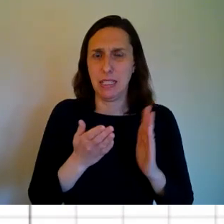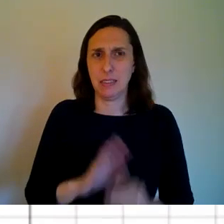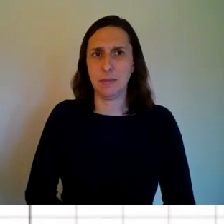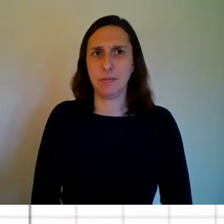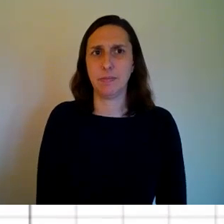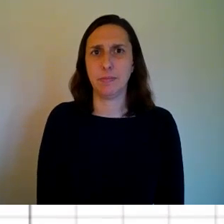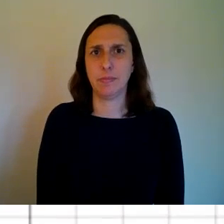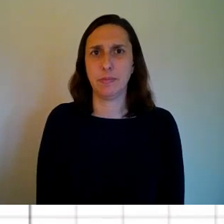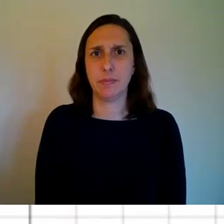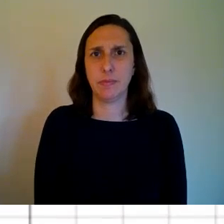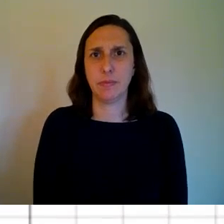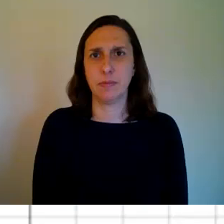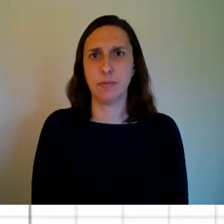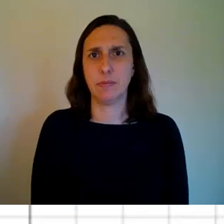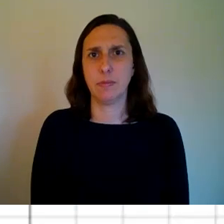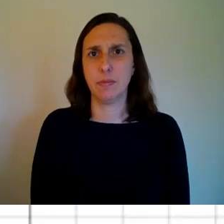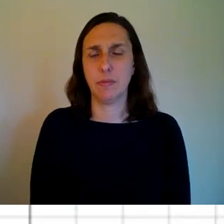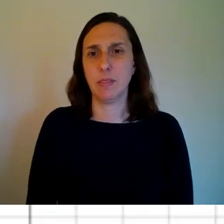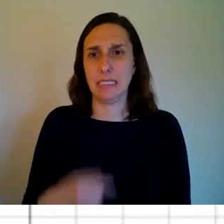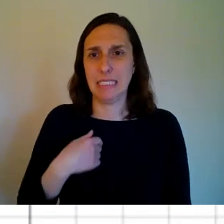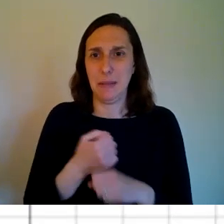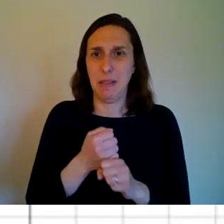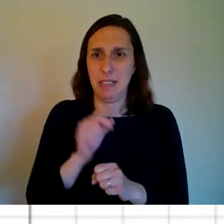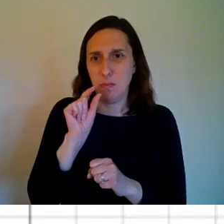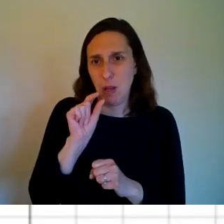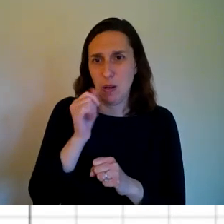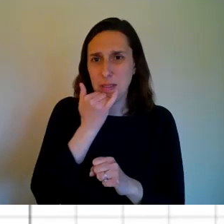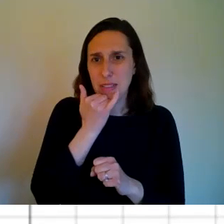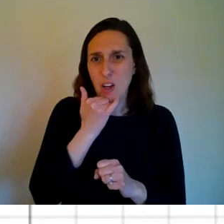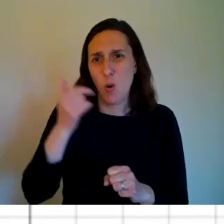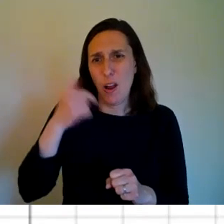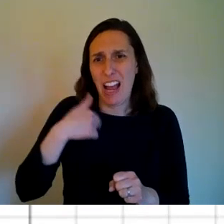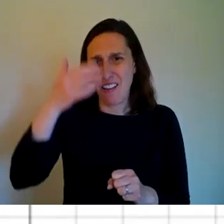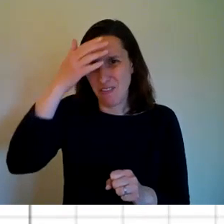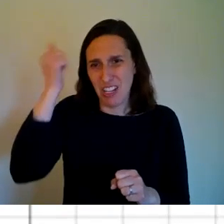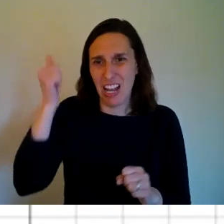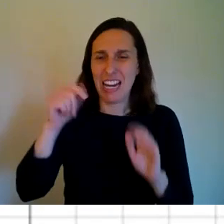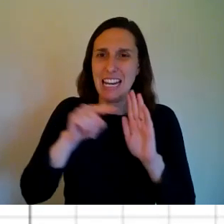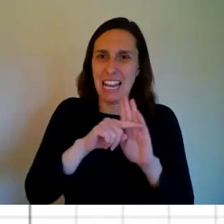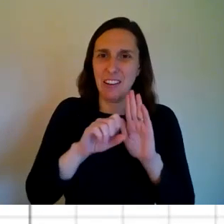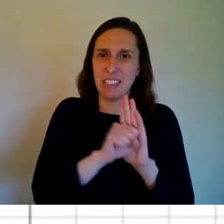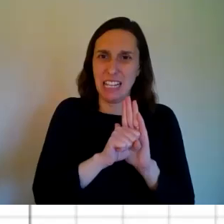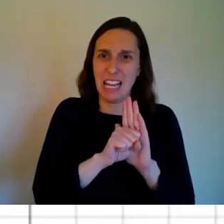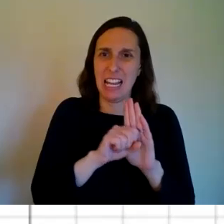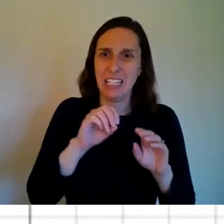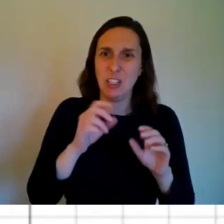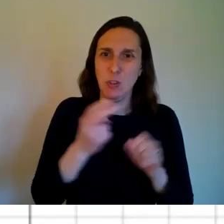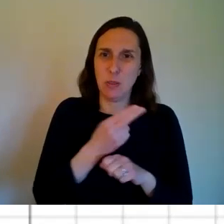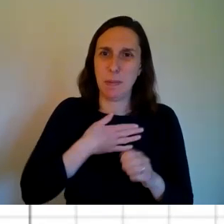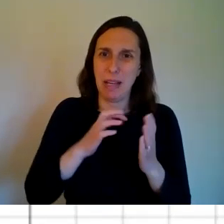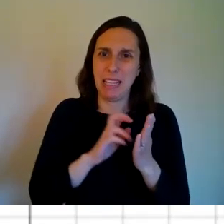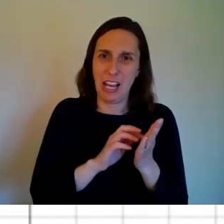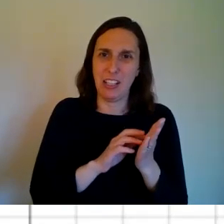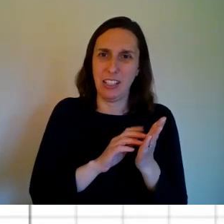here? I made a small mistake, but that's okay. I forgot a negative sign on my calculator. This 8 3/4 is not right